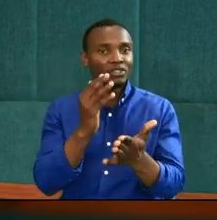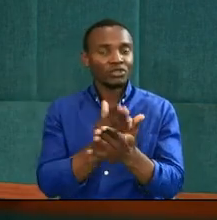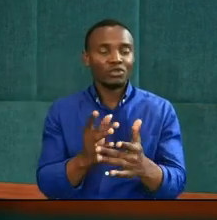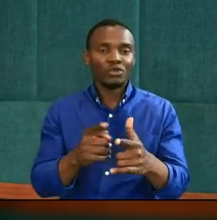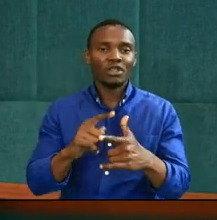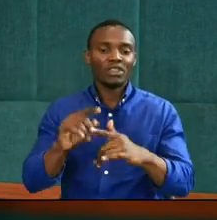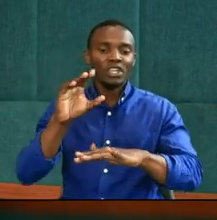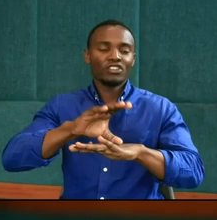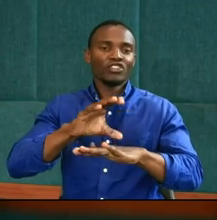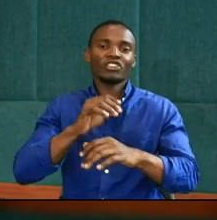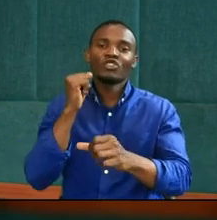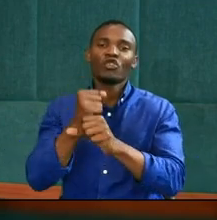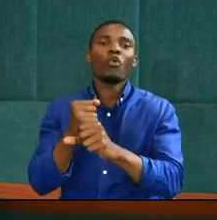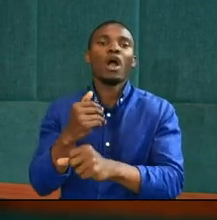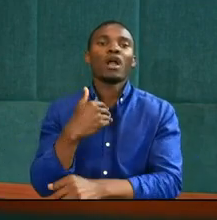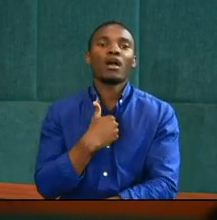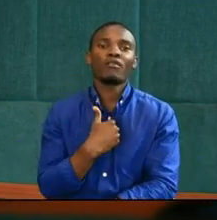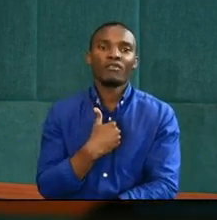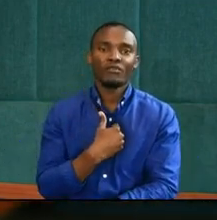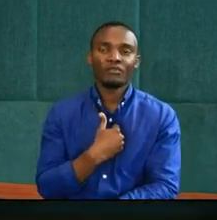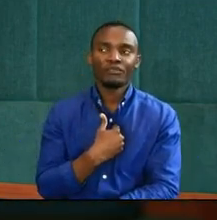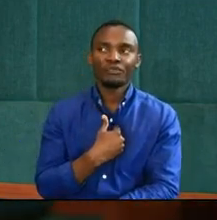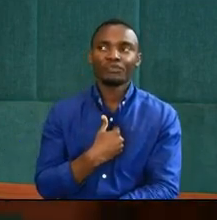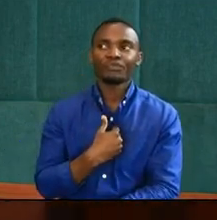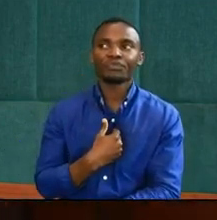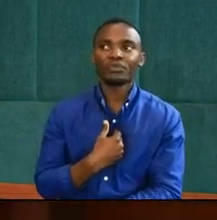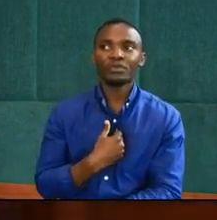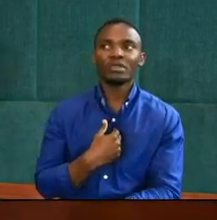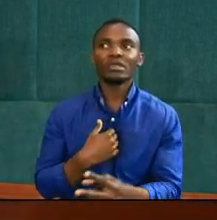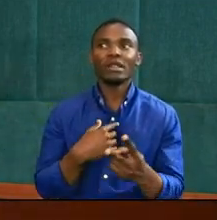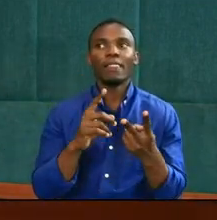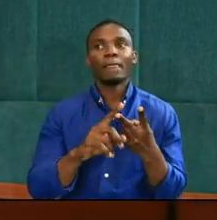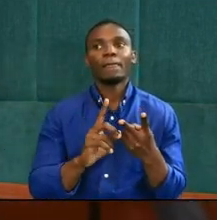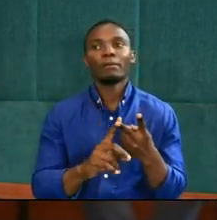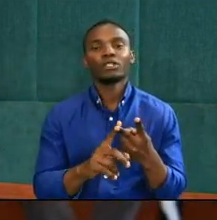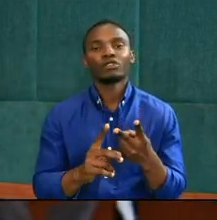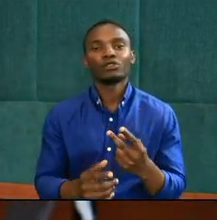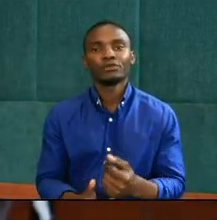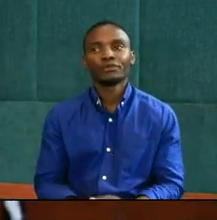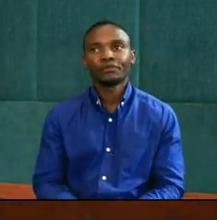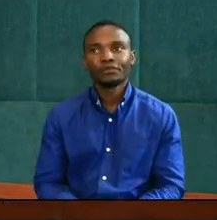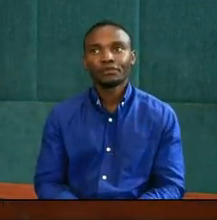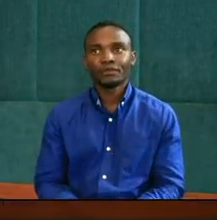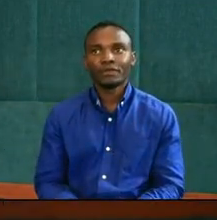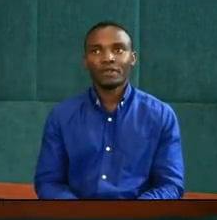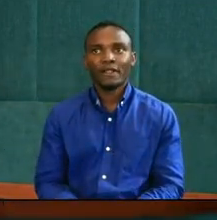work to do. Number two. Second lesson.